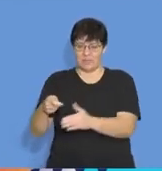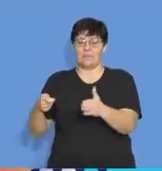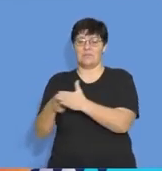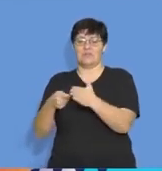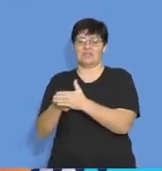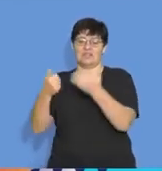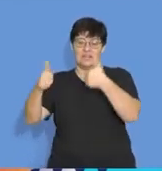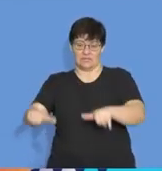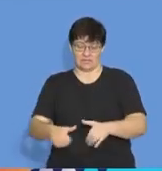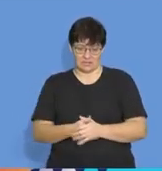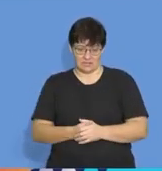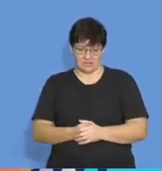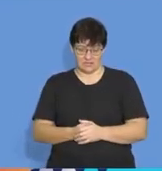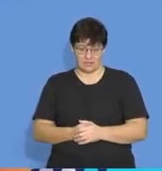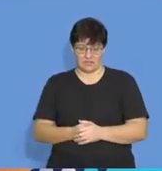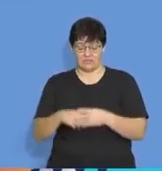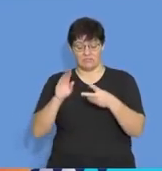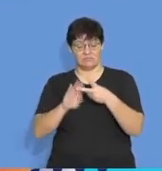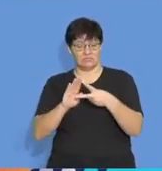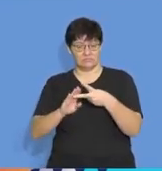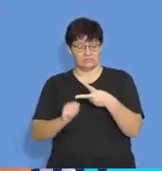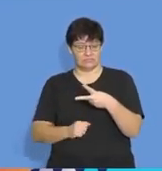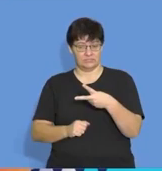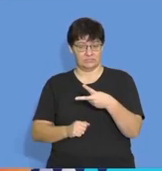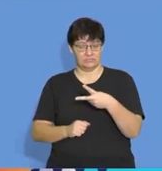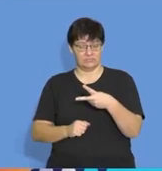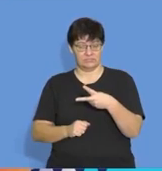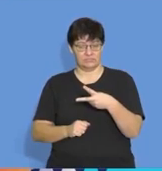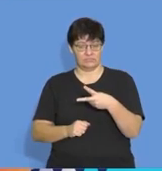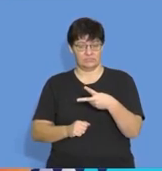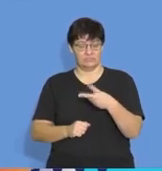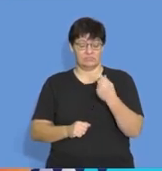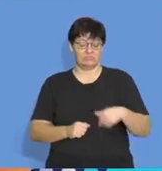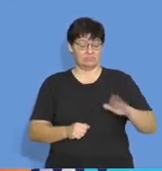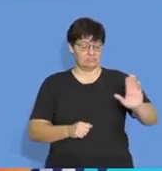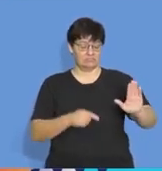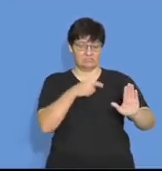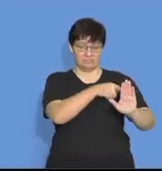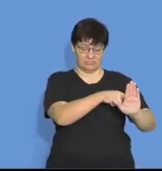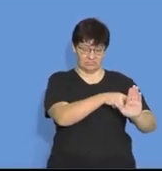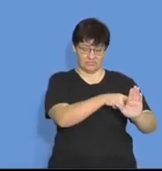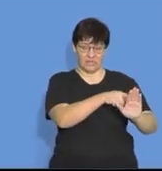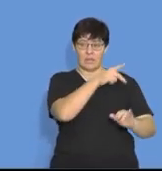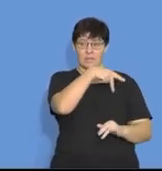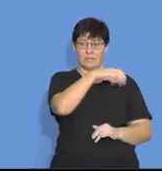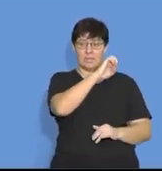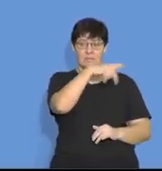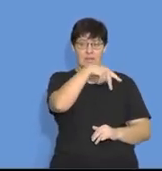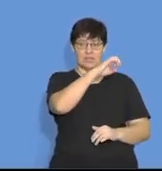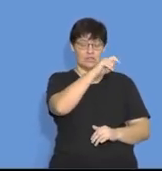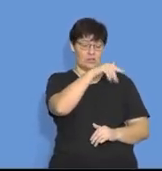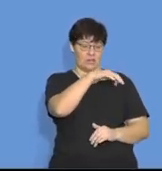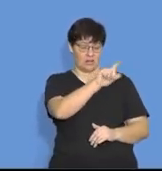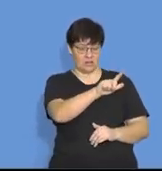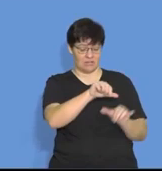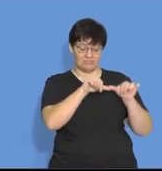purchases account, right? Number two, we also dealt with the perpetual inventory system. And when we